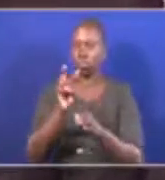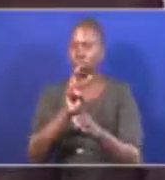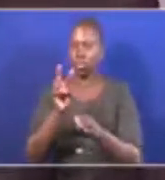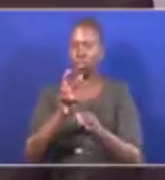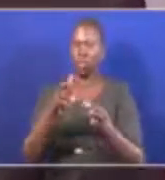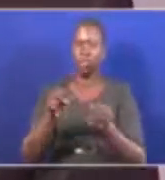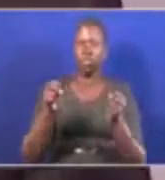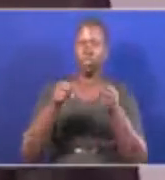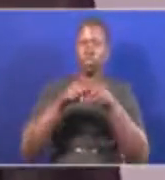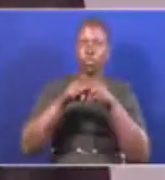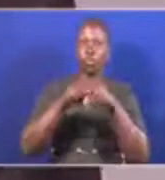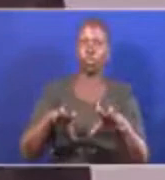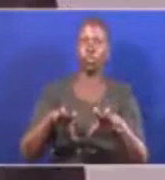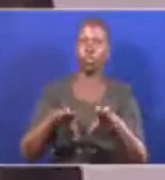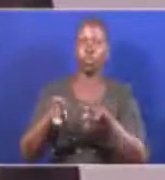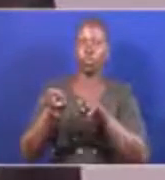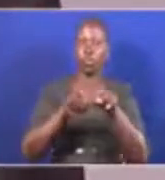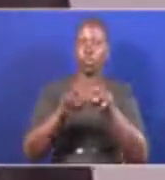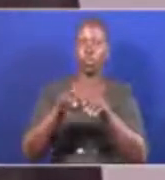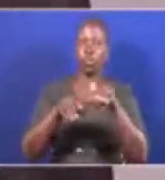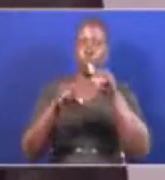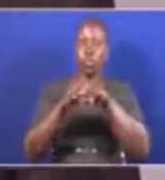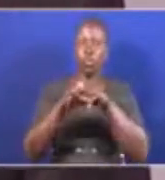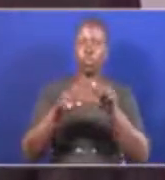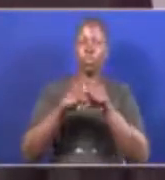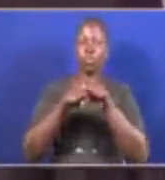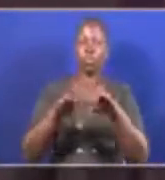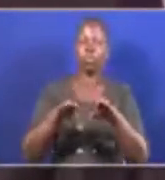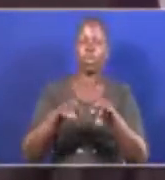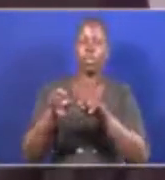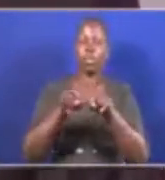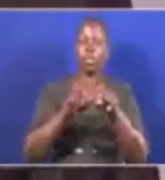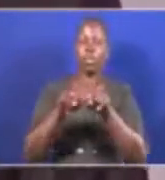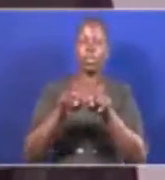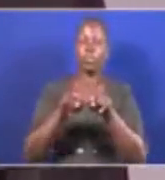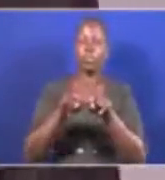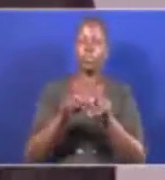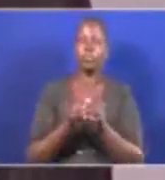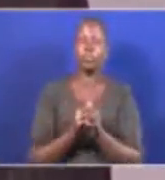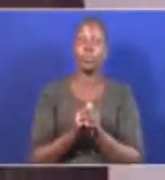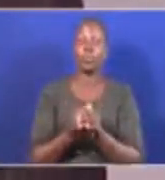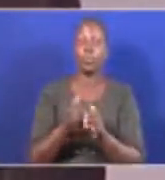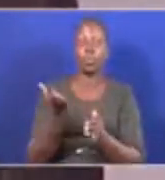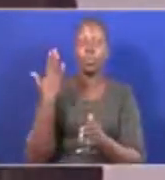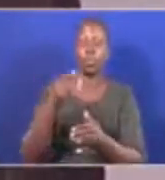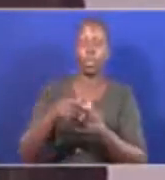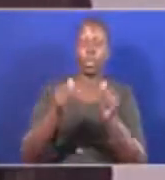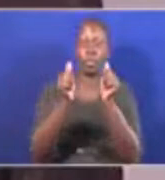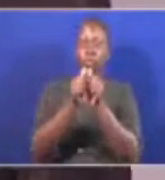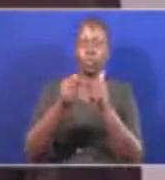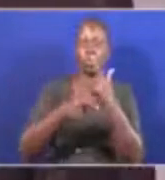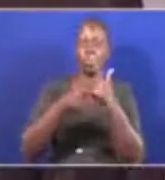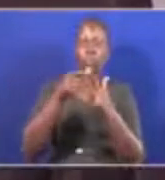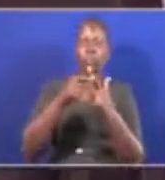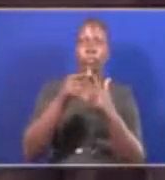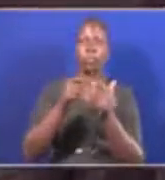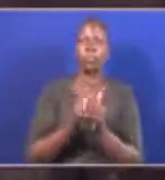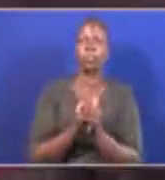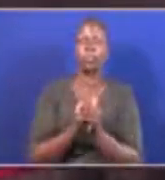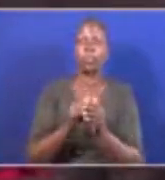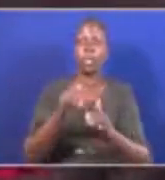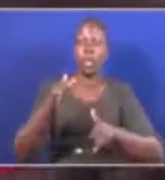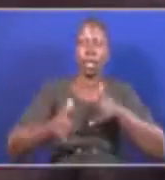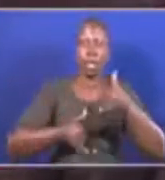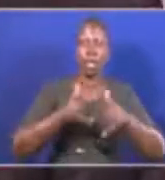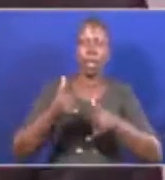devolution story, having walked the devolution journey for the last 10 years. And I'm glad to be